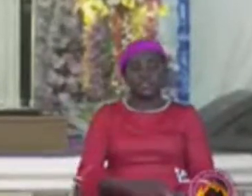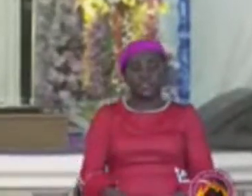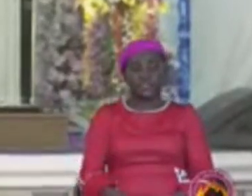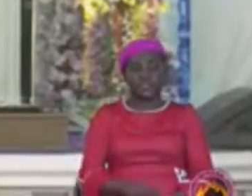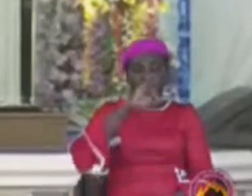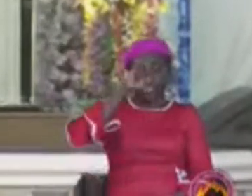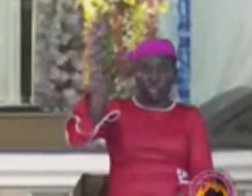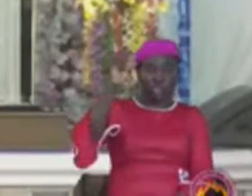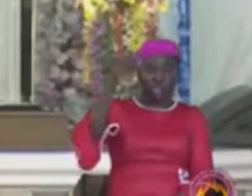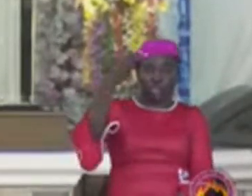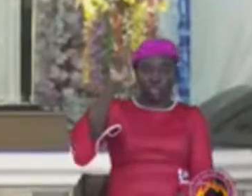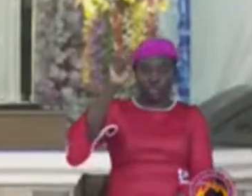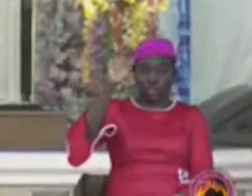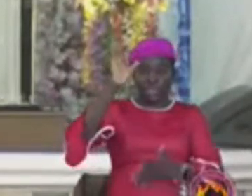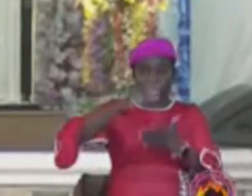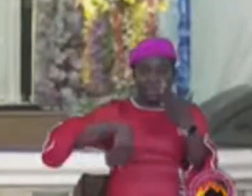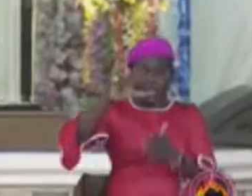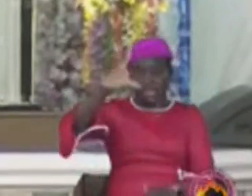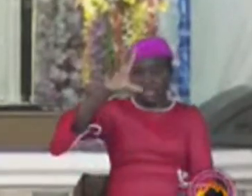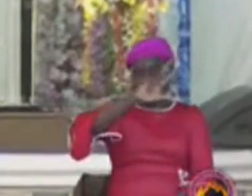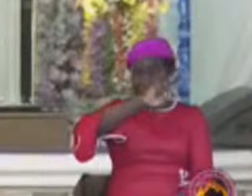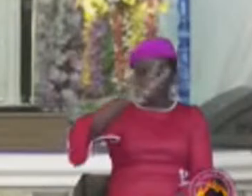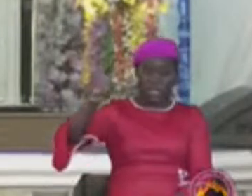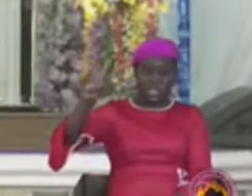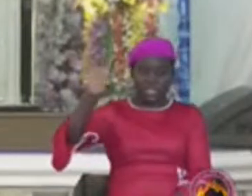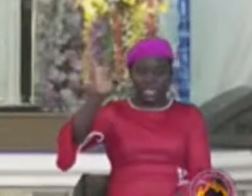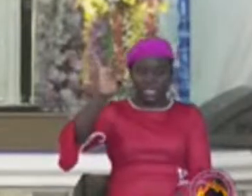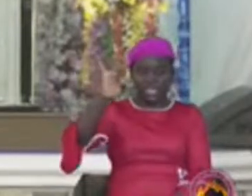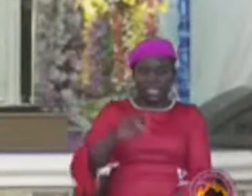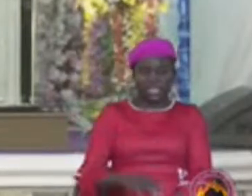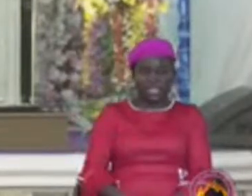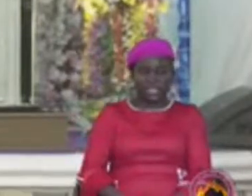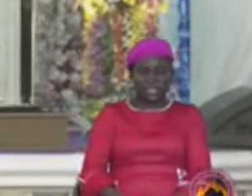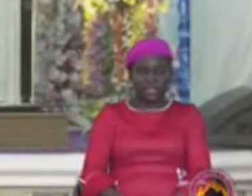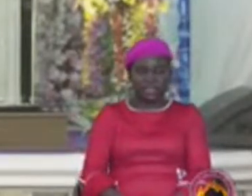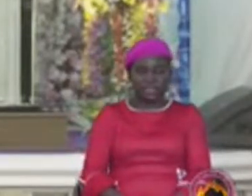John the Epistle. 1 John